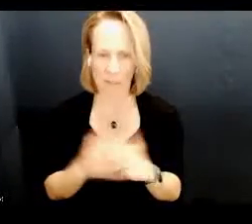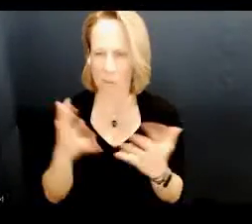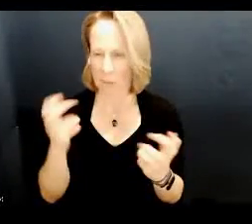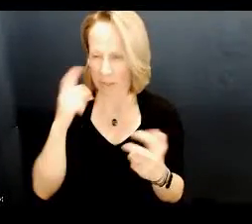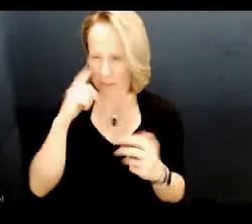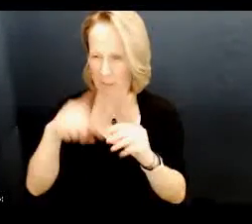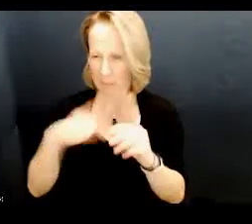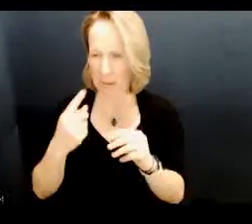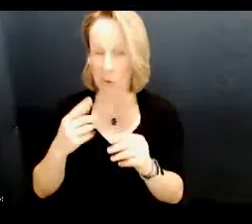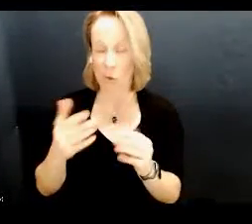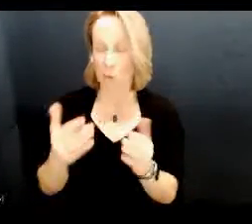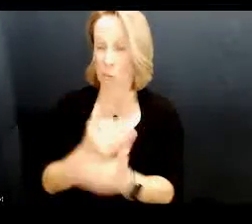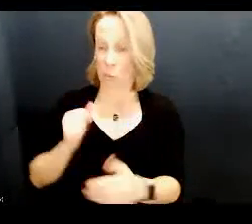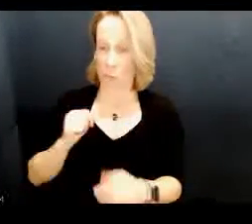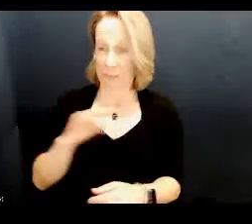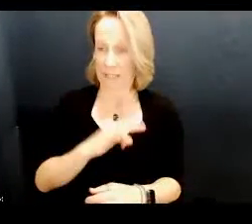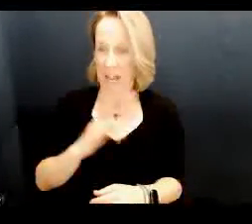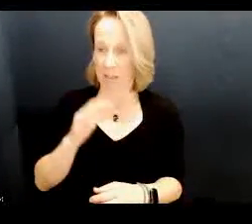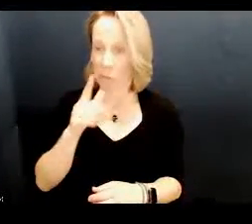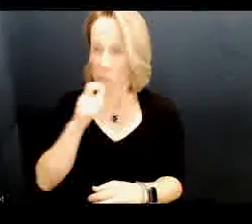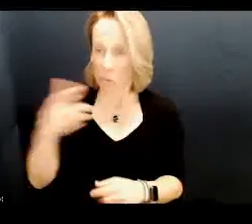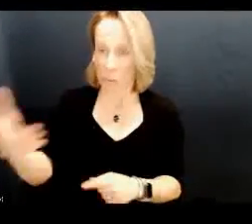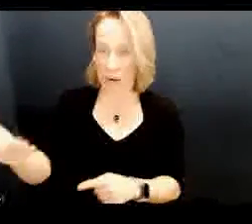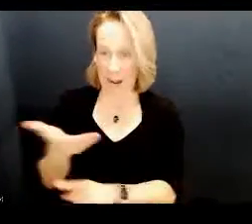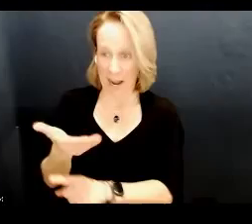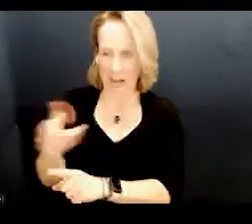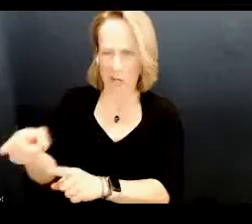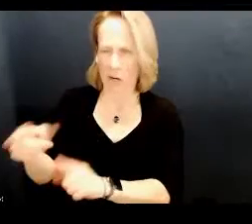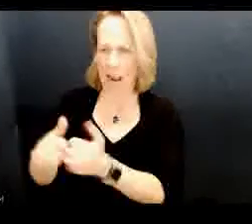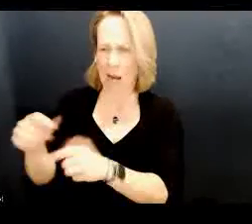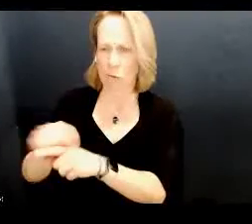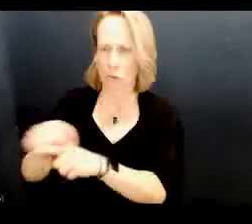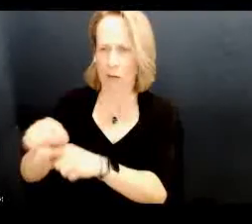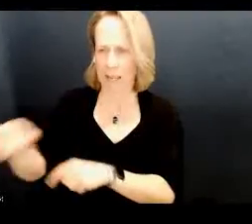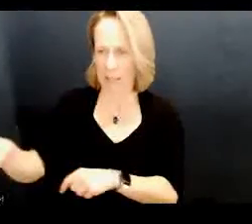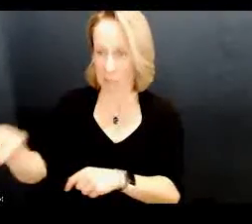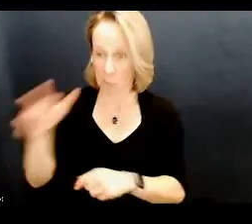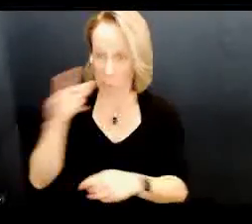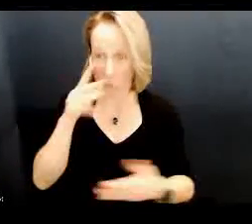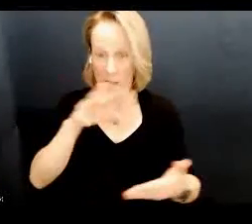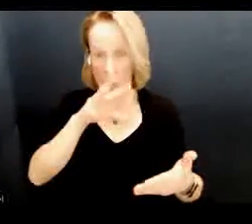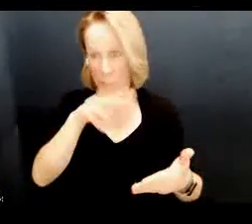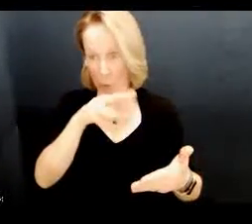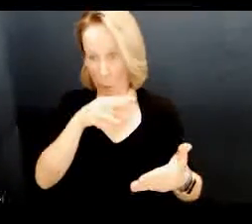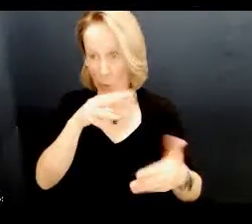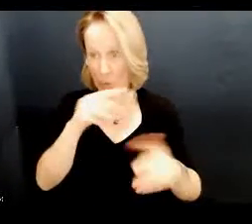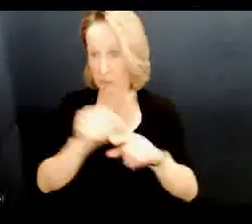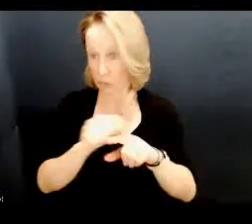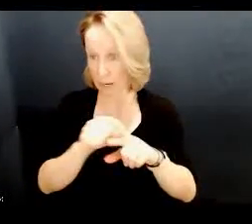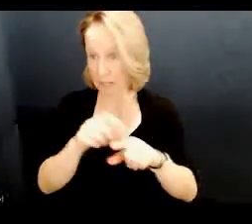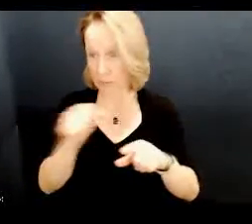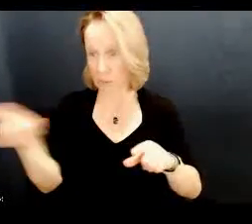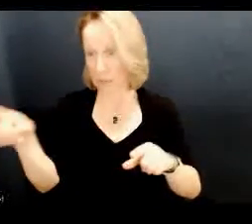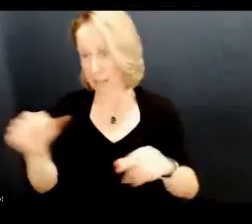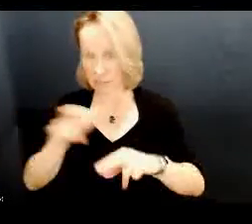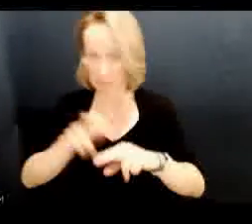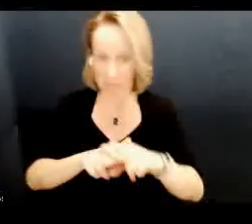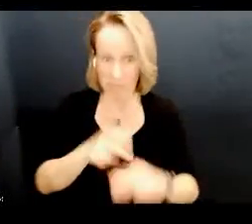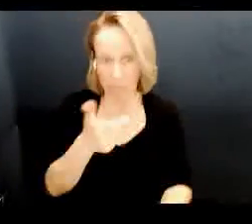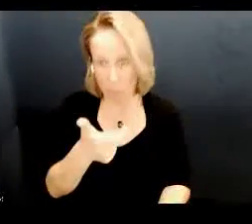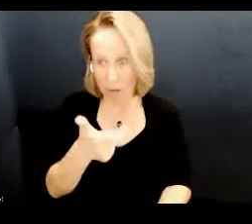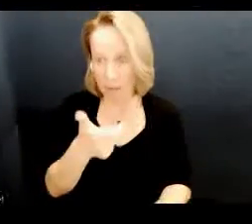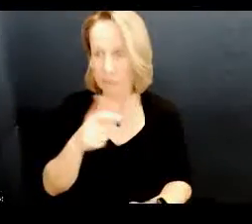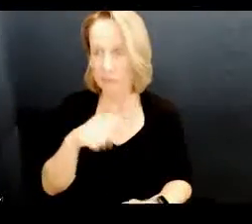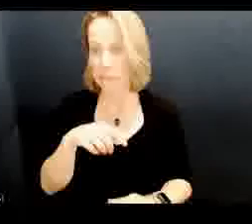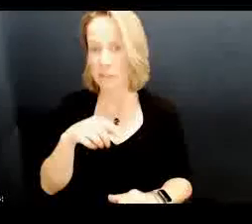trained, right? Are we going to record the previous training so new staff can watch them? Are we going to have someone come